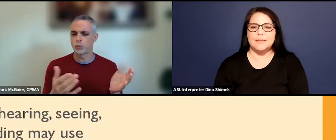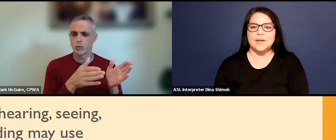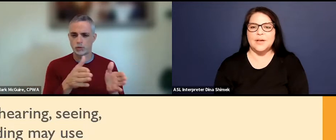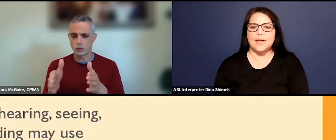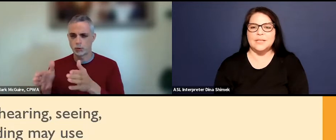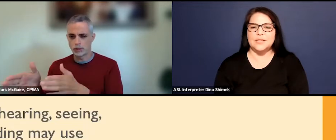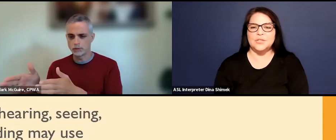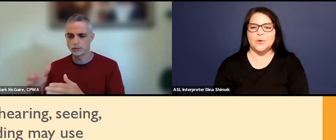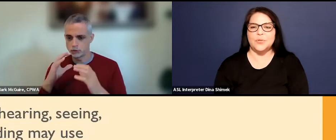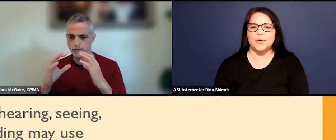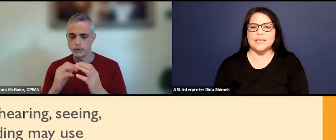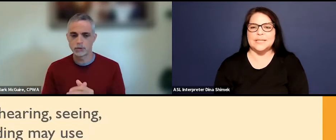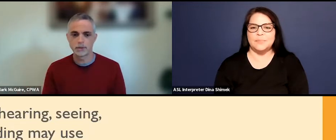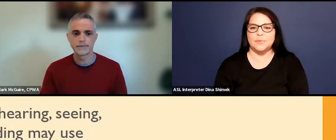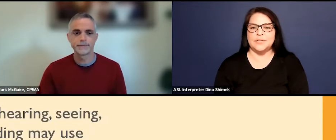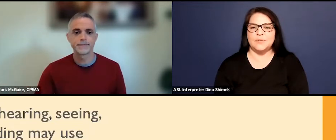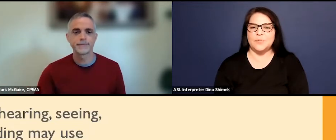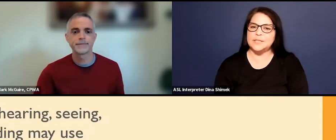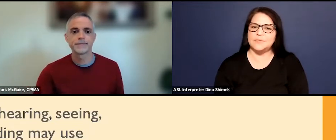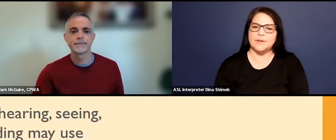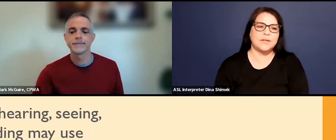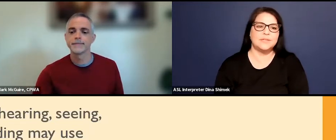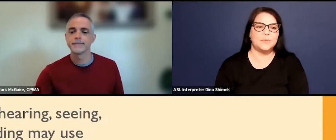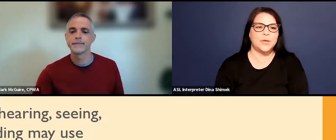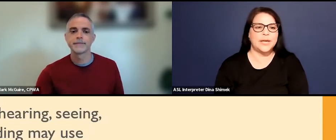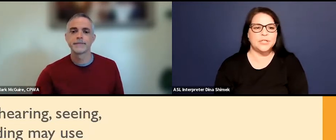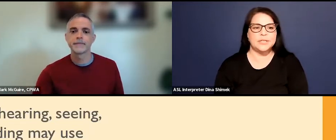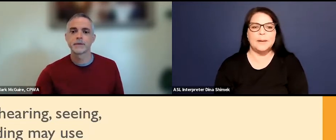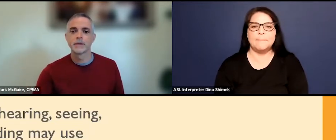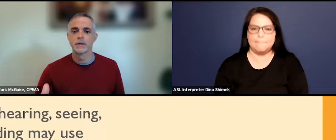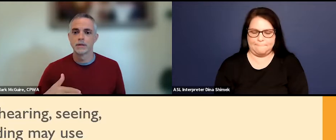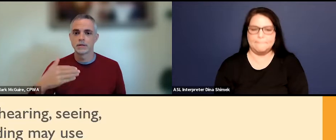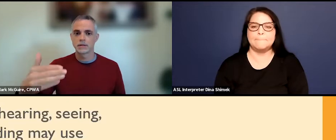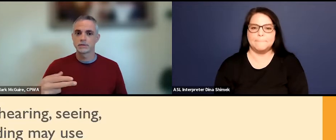So now let me go ahead and teach you more through an example, the different ways of effective communication.